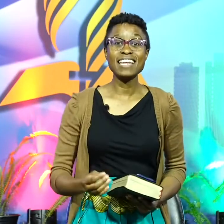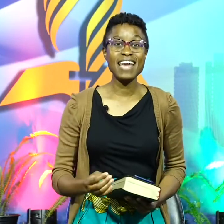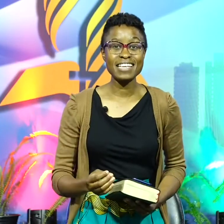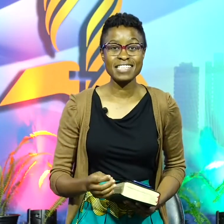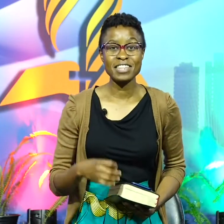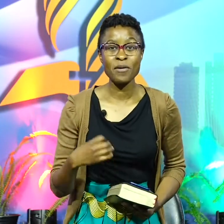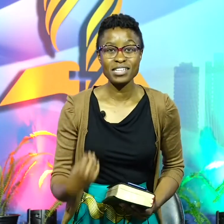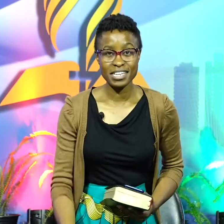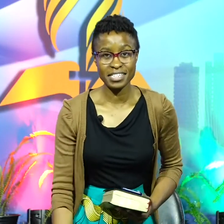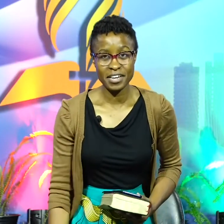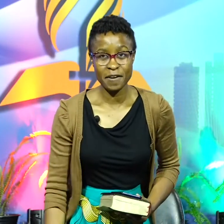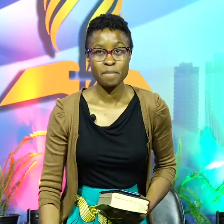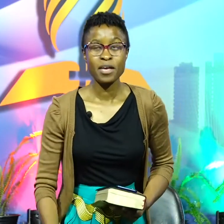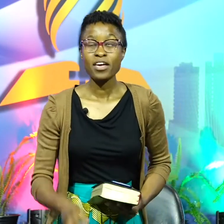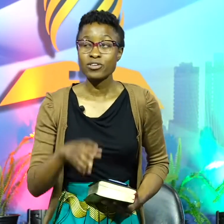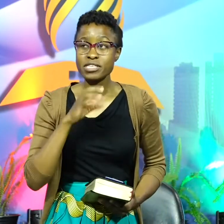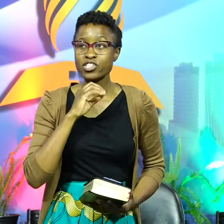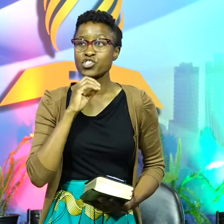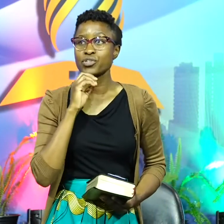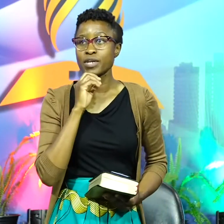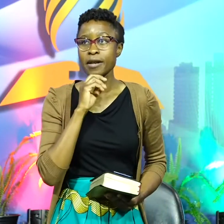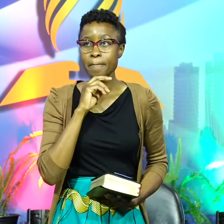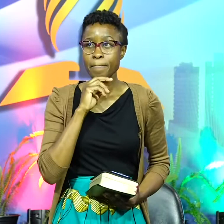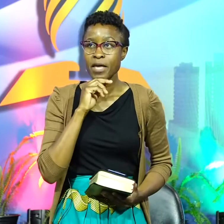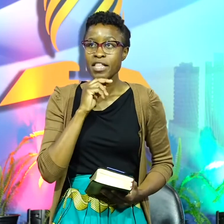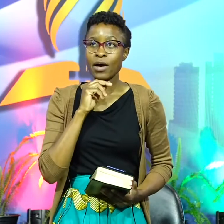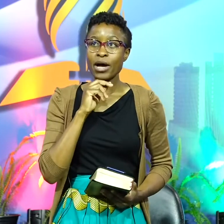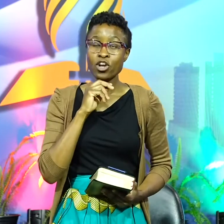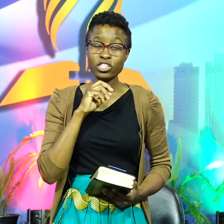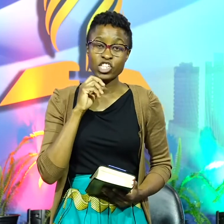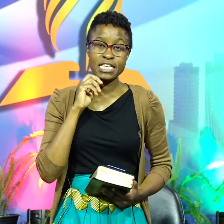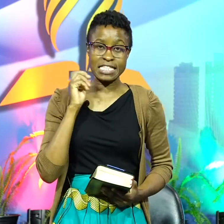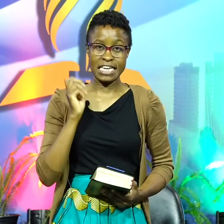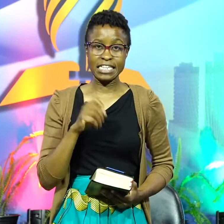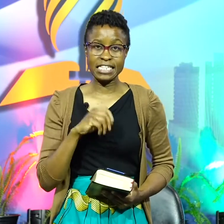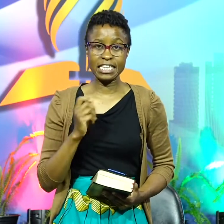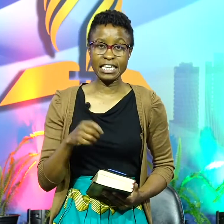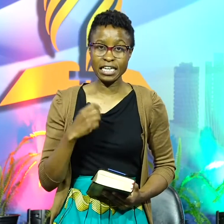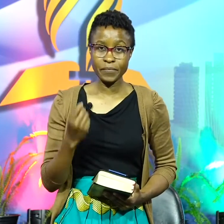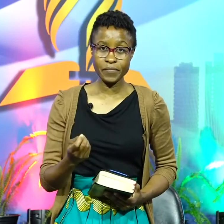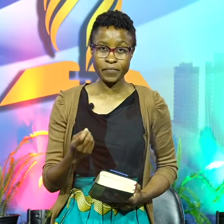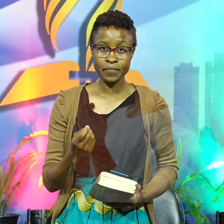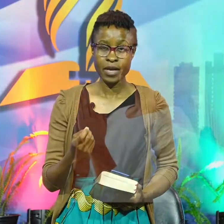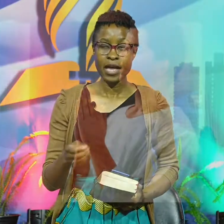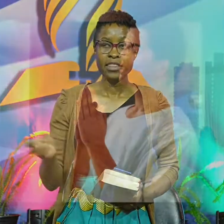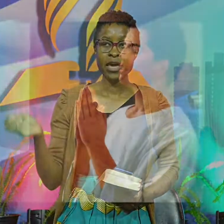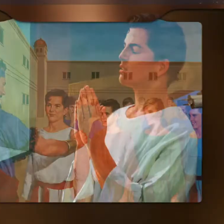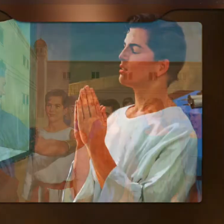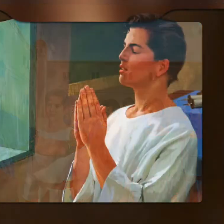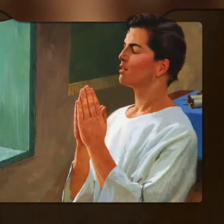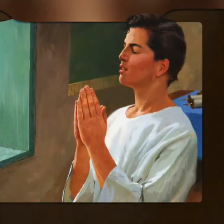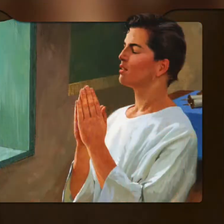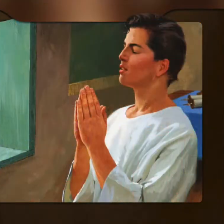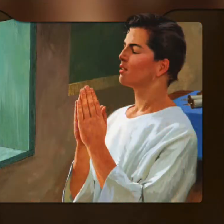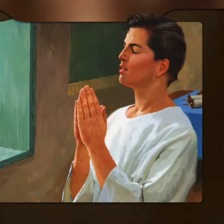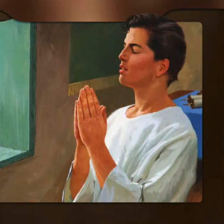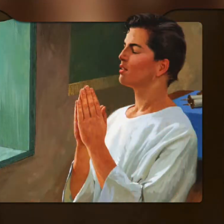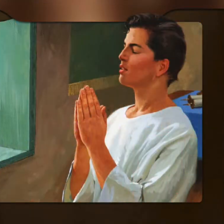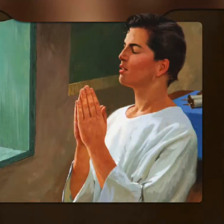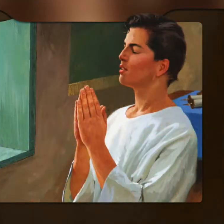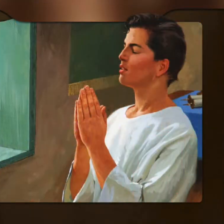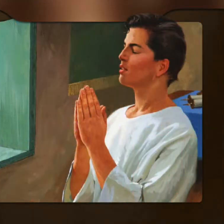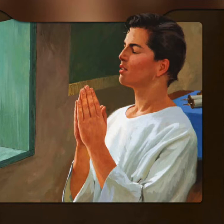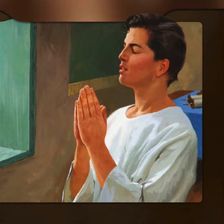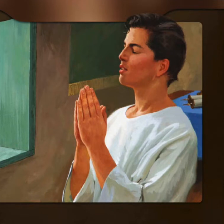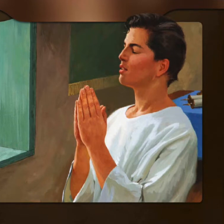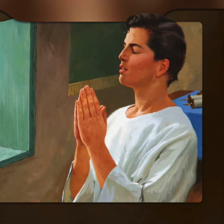after 10 days, they were tested. You see, children, they were not just eating. They were eating